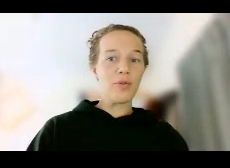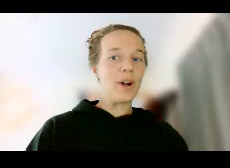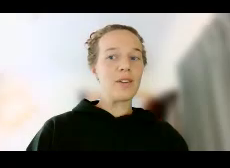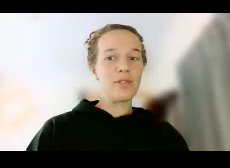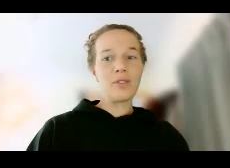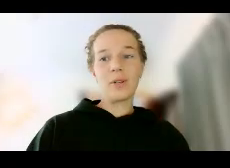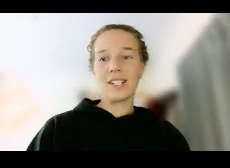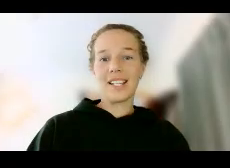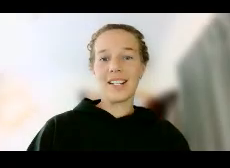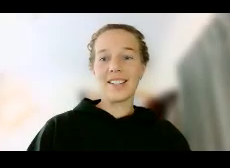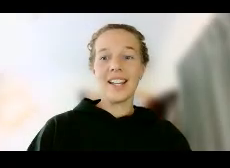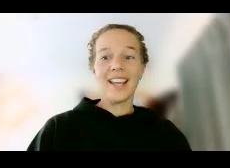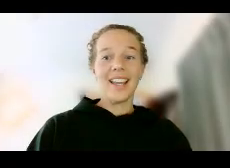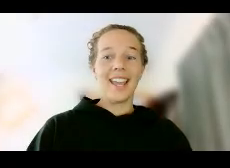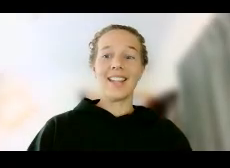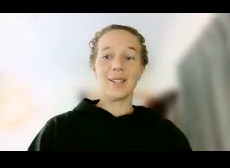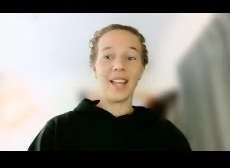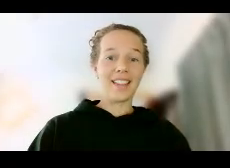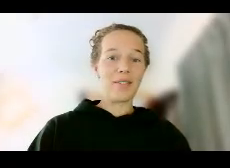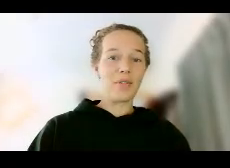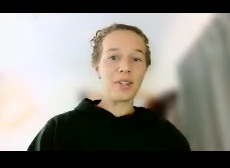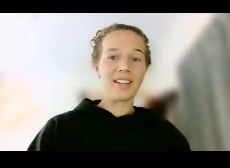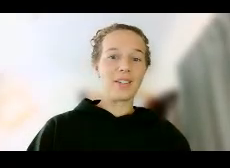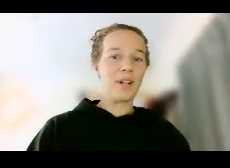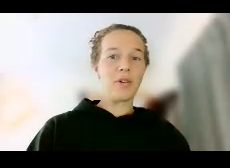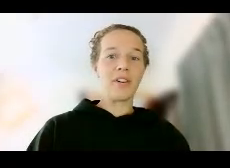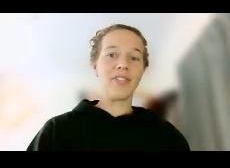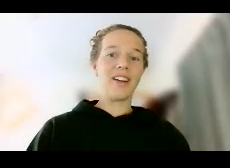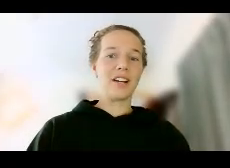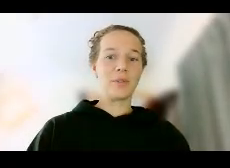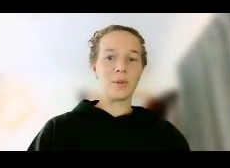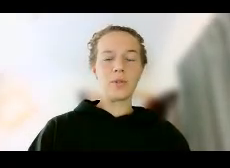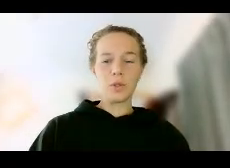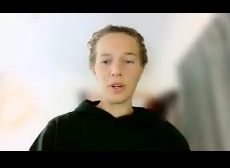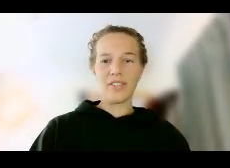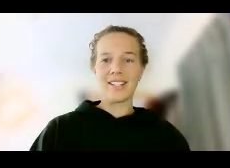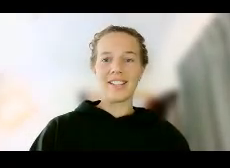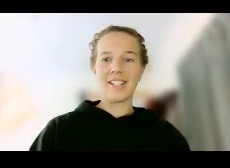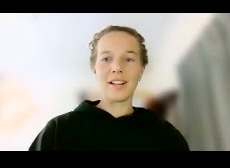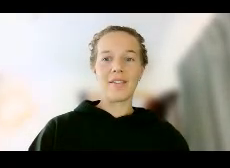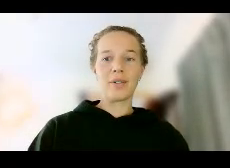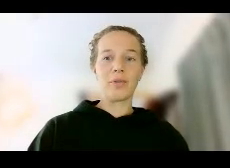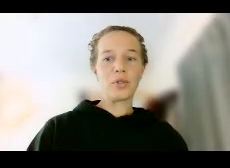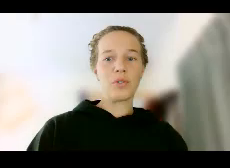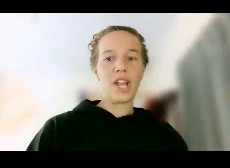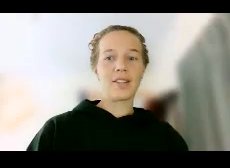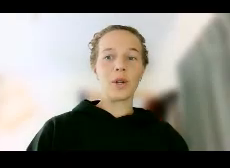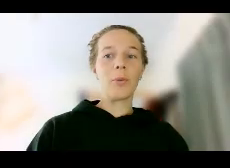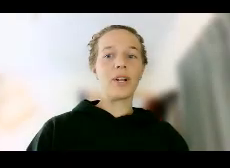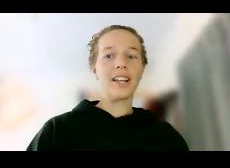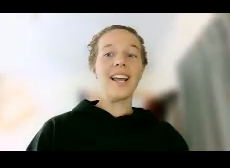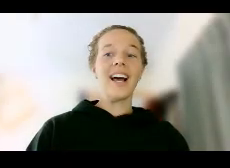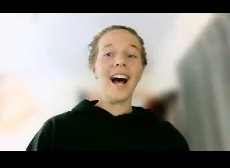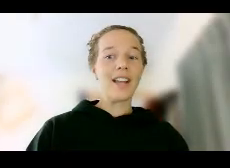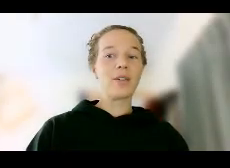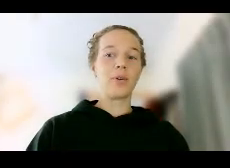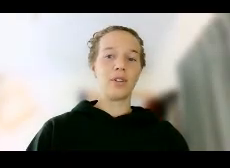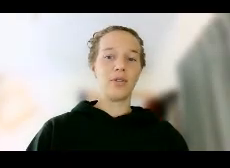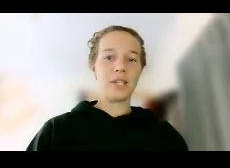with over 450 volunteers. And together we've conducted well over 5,000 surveys and discovered forage fish eggs on more